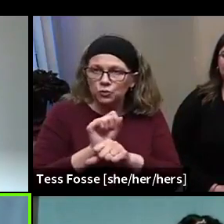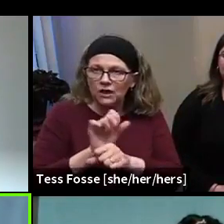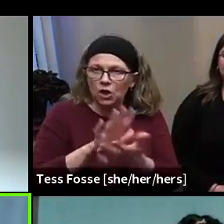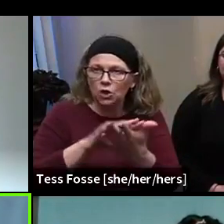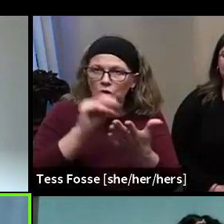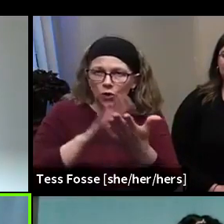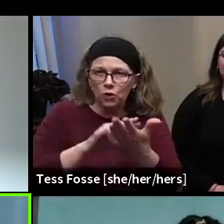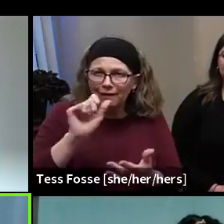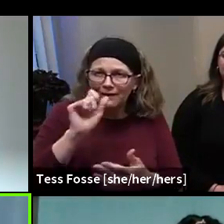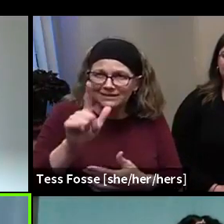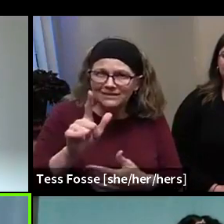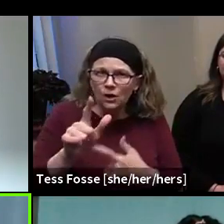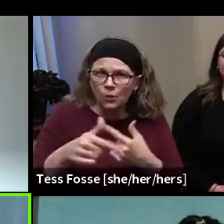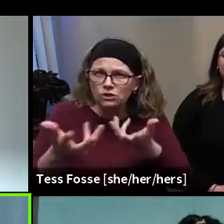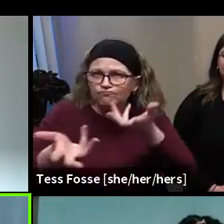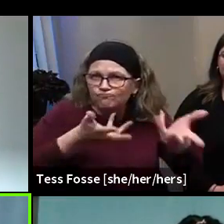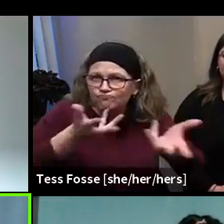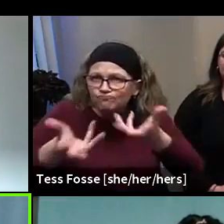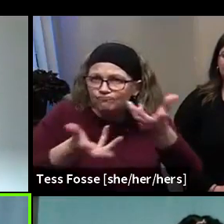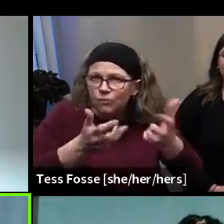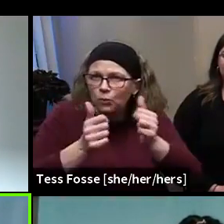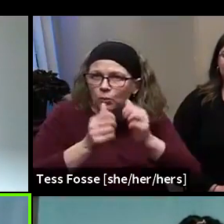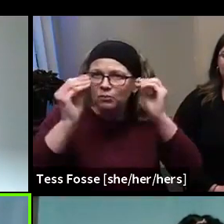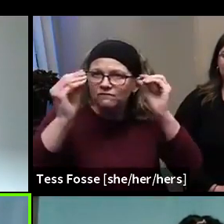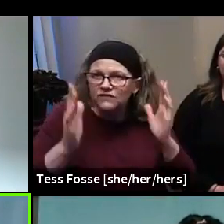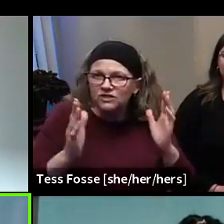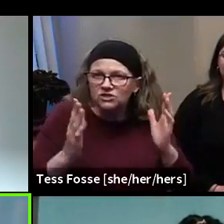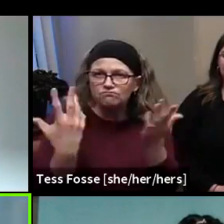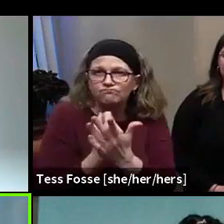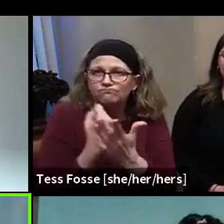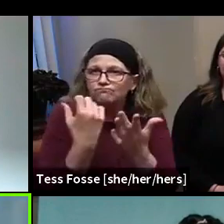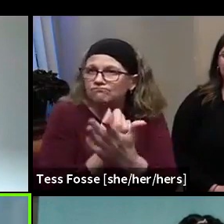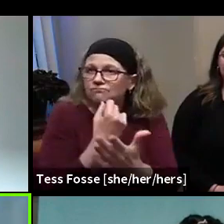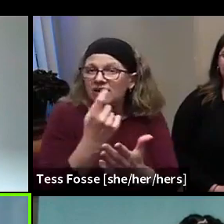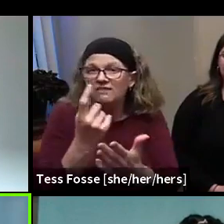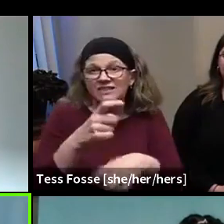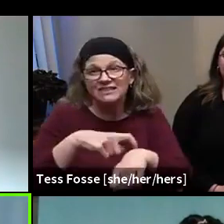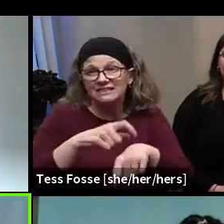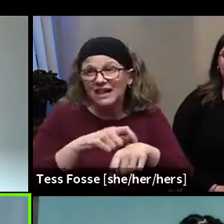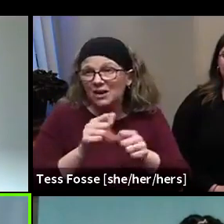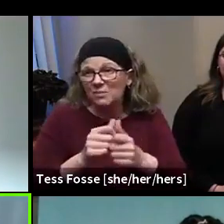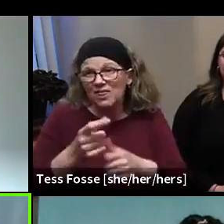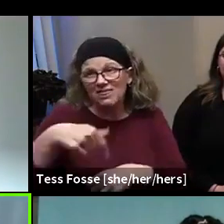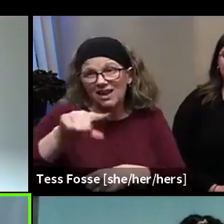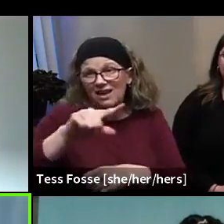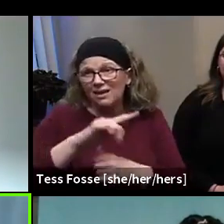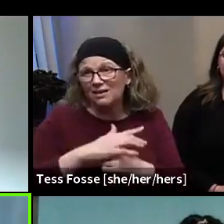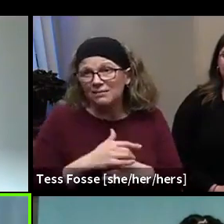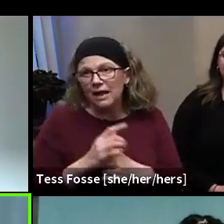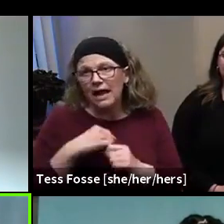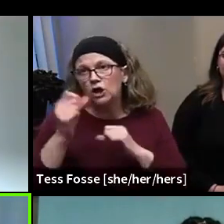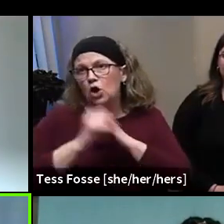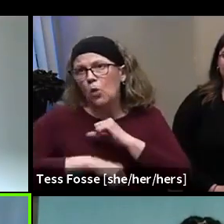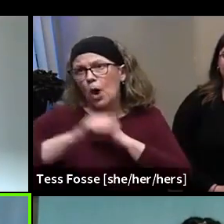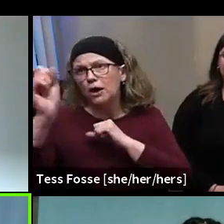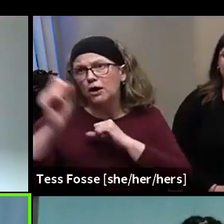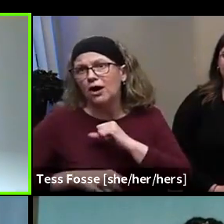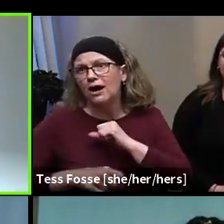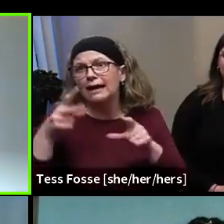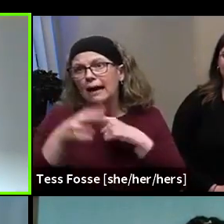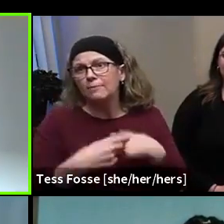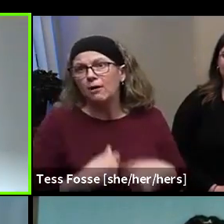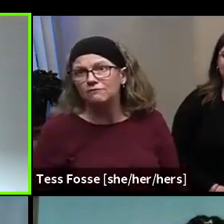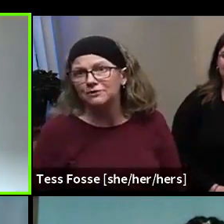learn ASL, is by communicating with your professors and just taking advantage of the time that you have with them. I can go on and on. I'm sorry, cut me off.